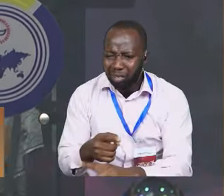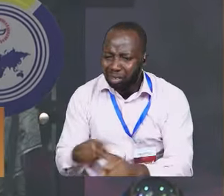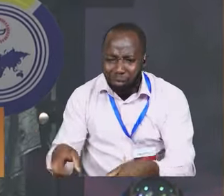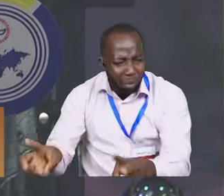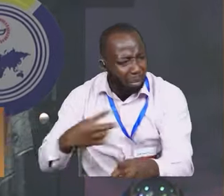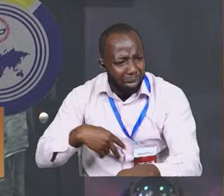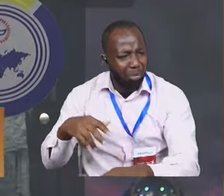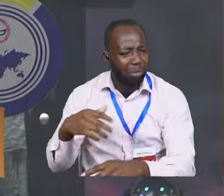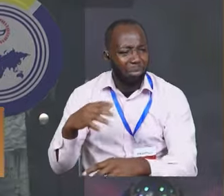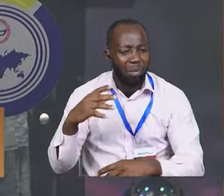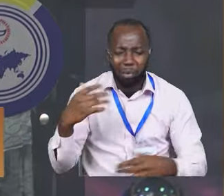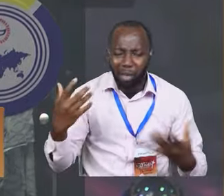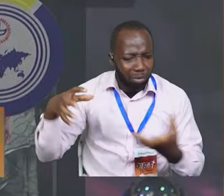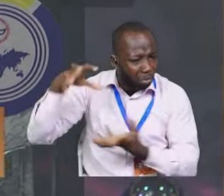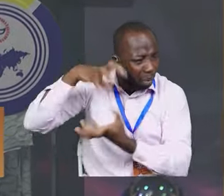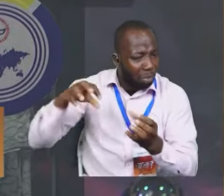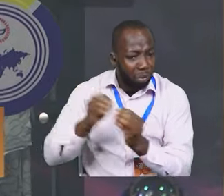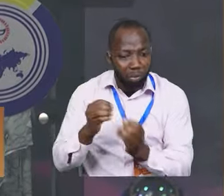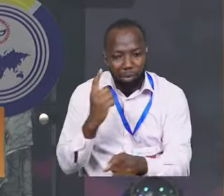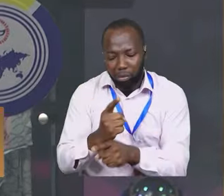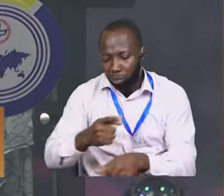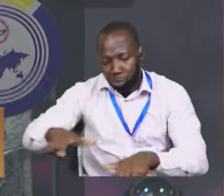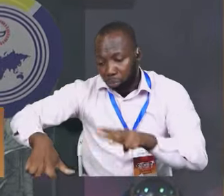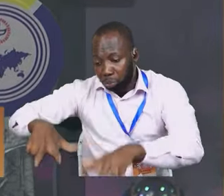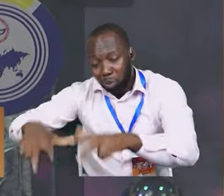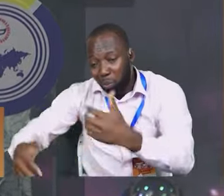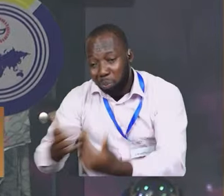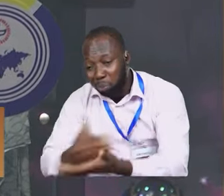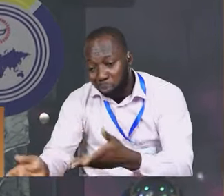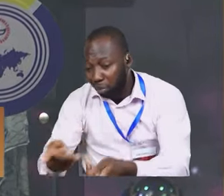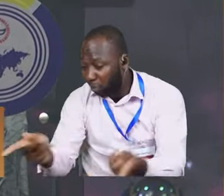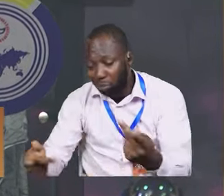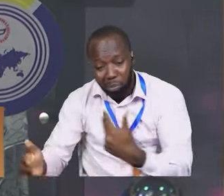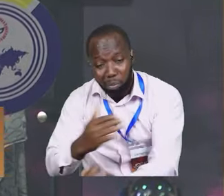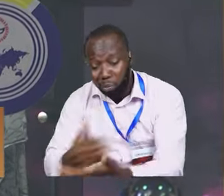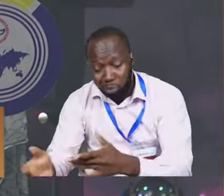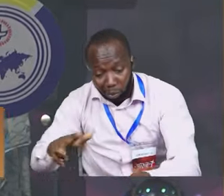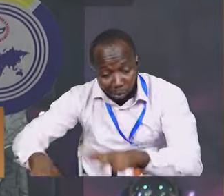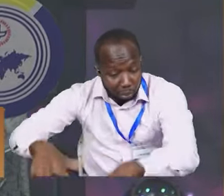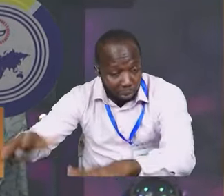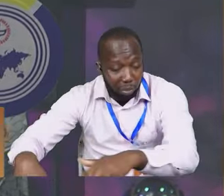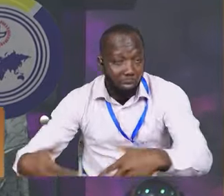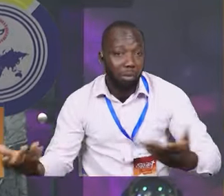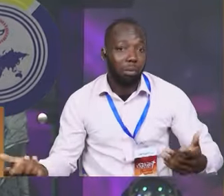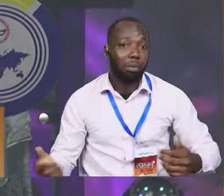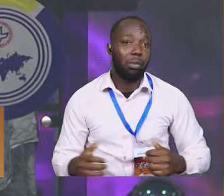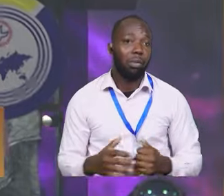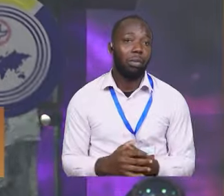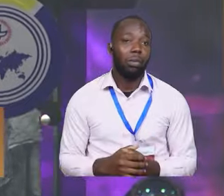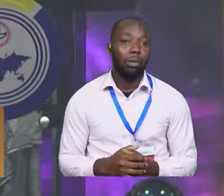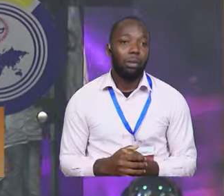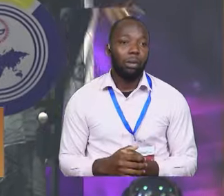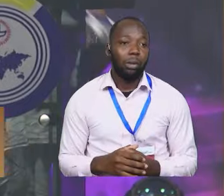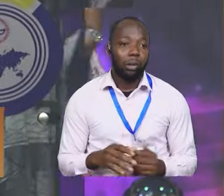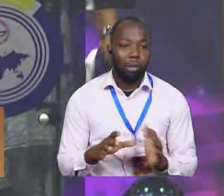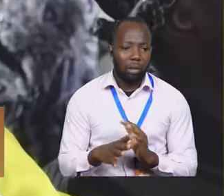On my way, troubled with my towel around my chest, not knowing where I was going with my child, wondering about.